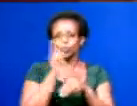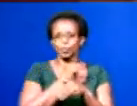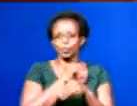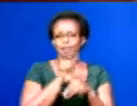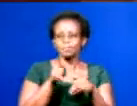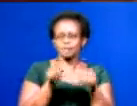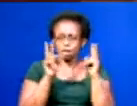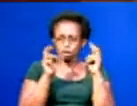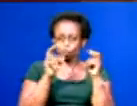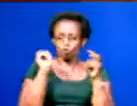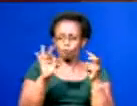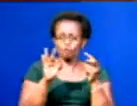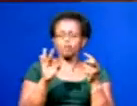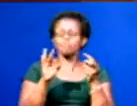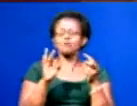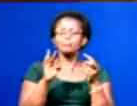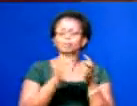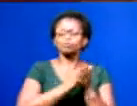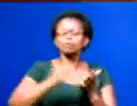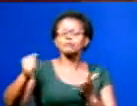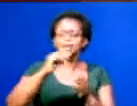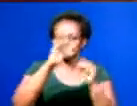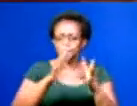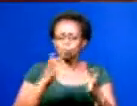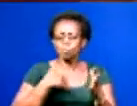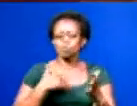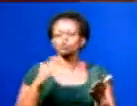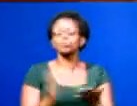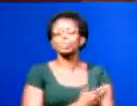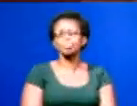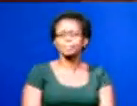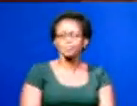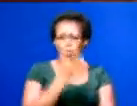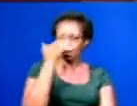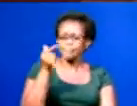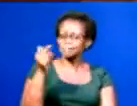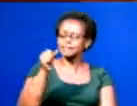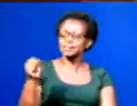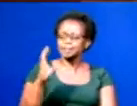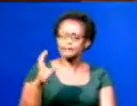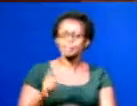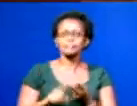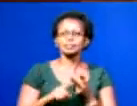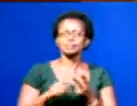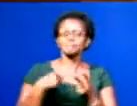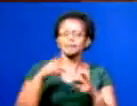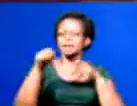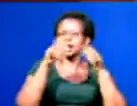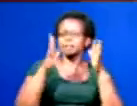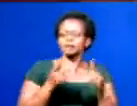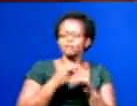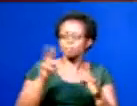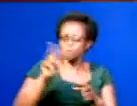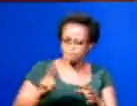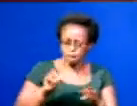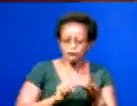to be removed, Mr. Speaker. Why is it that the TSC and TSC directors in the Vihiga County, in Kisumu